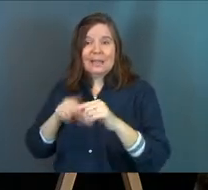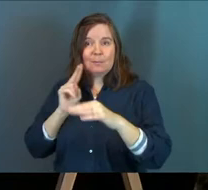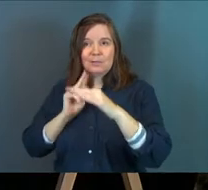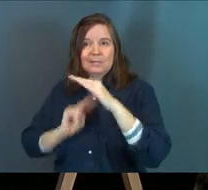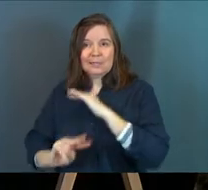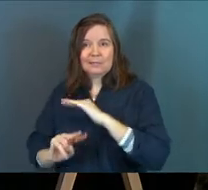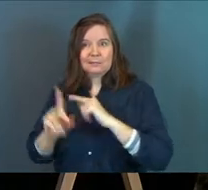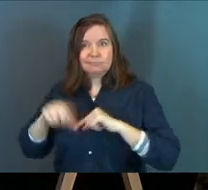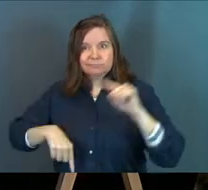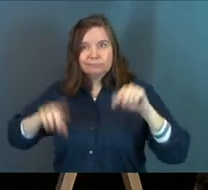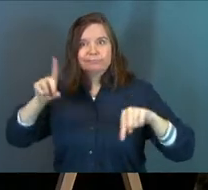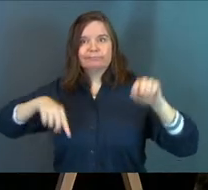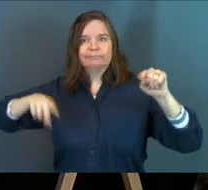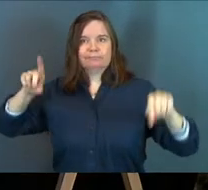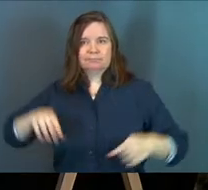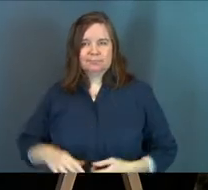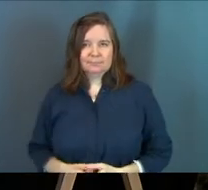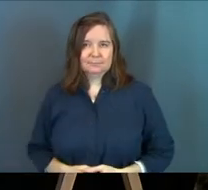unpredictable.